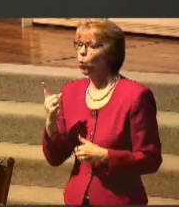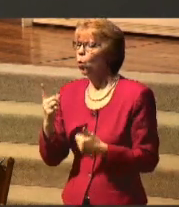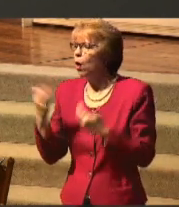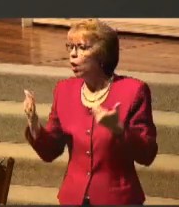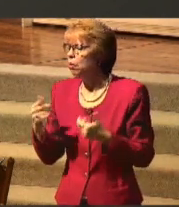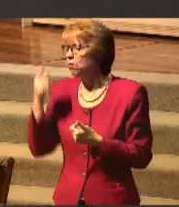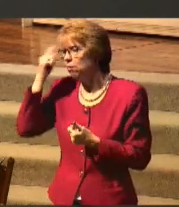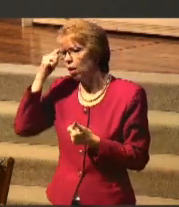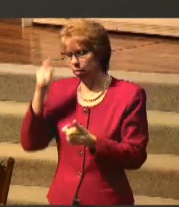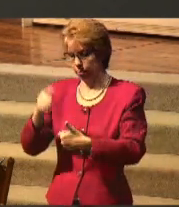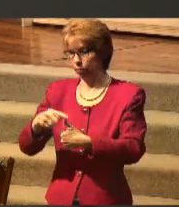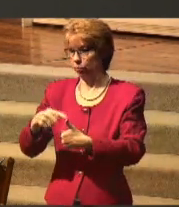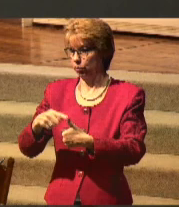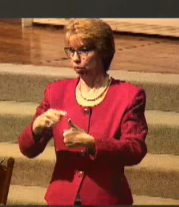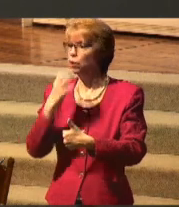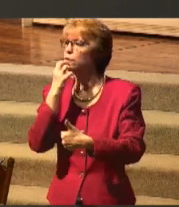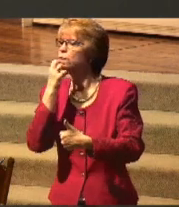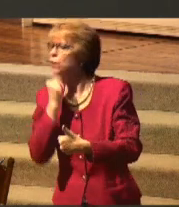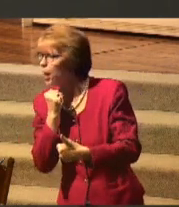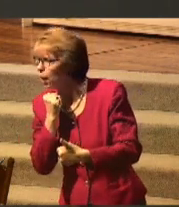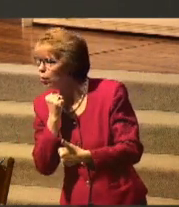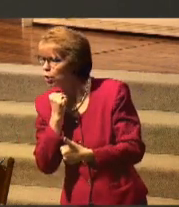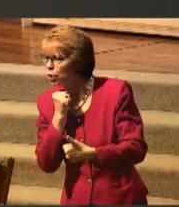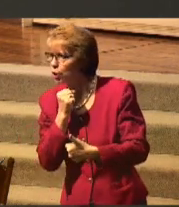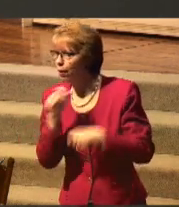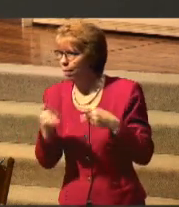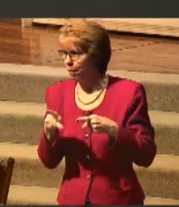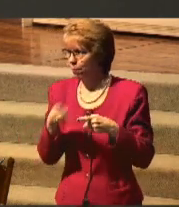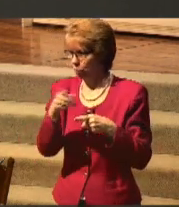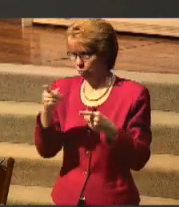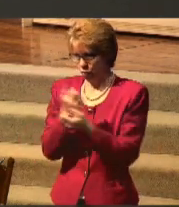down is to cherish those you